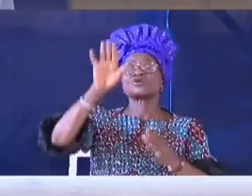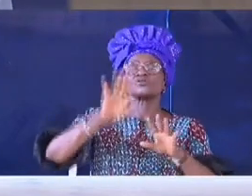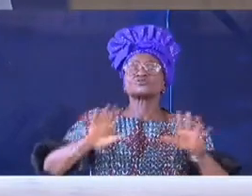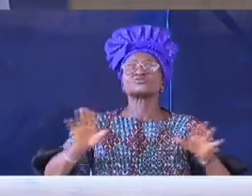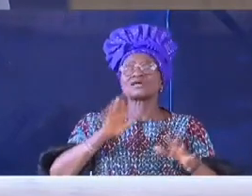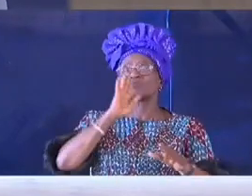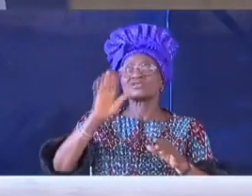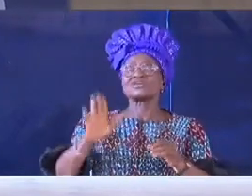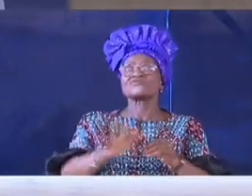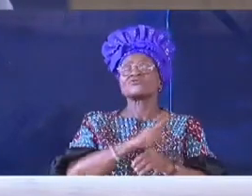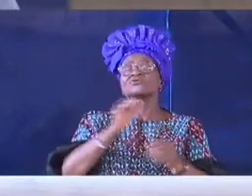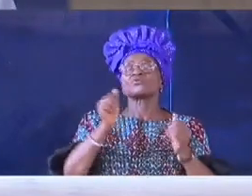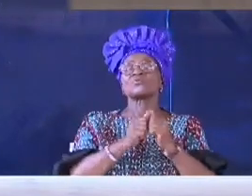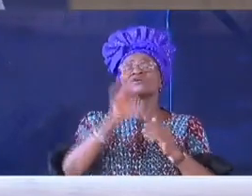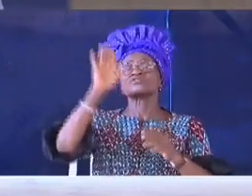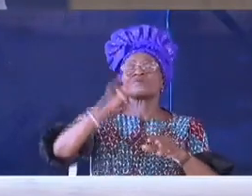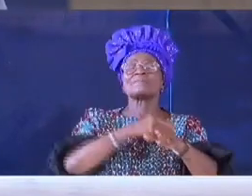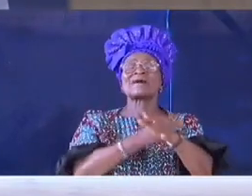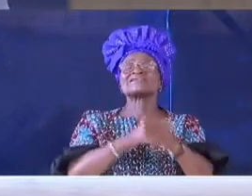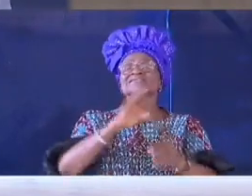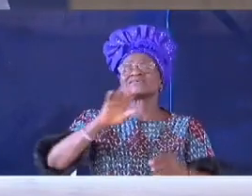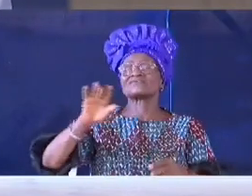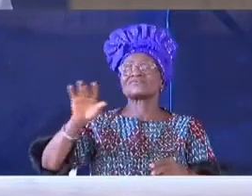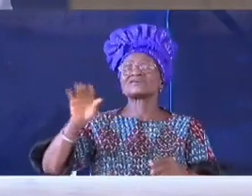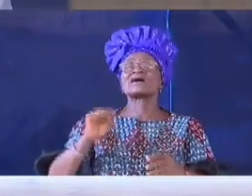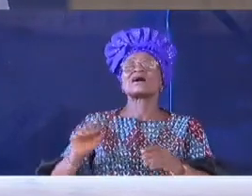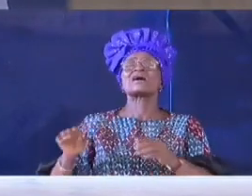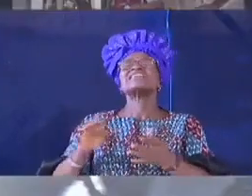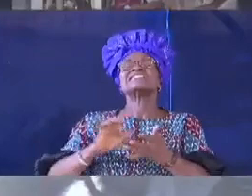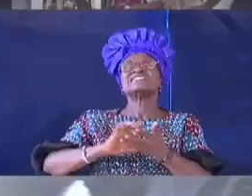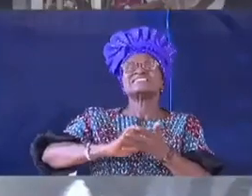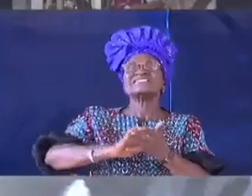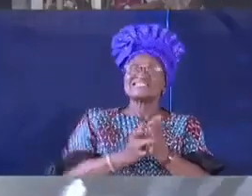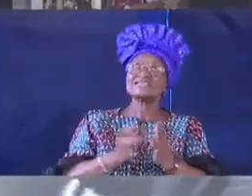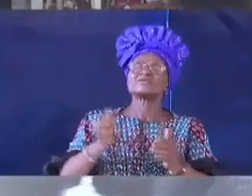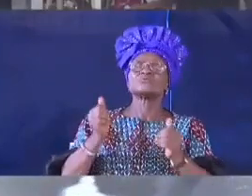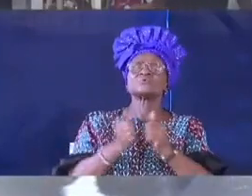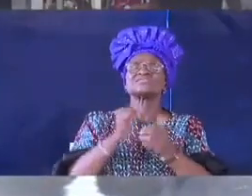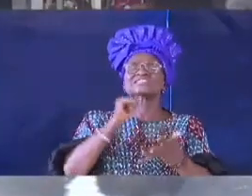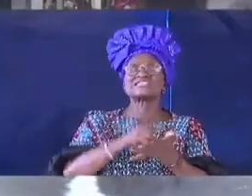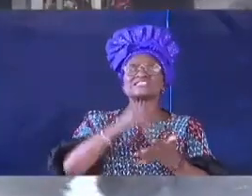mighty finger, deal with it in Jesus' name.